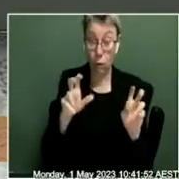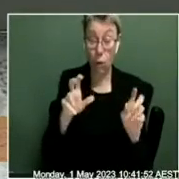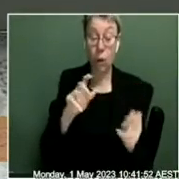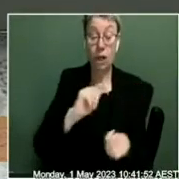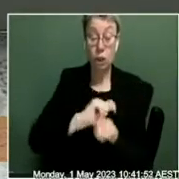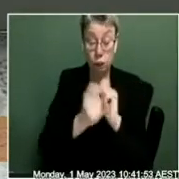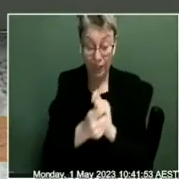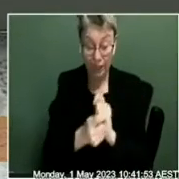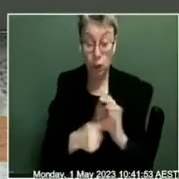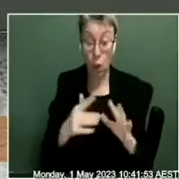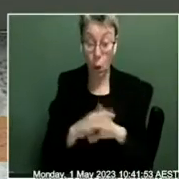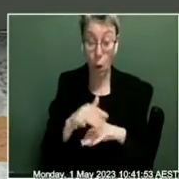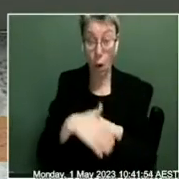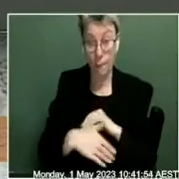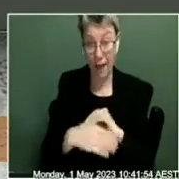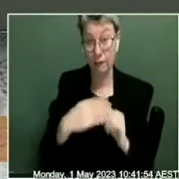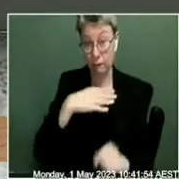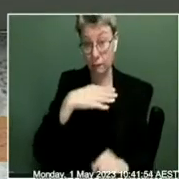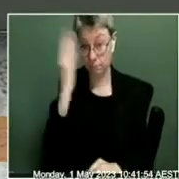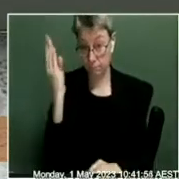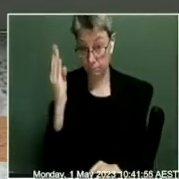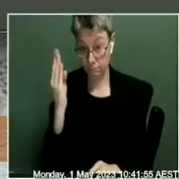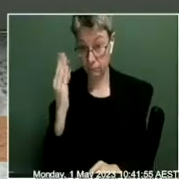28 days before the money ran out?